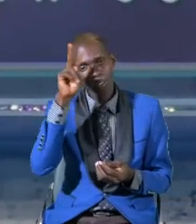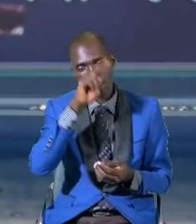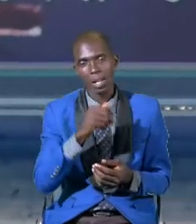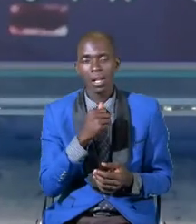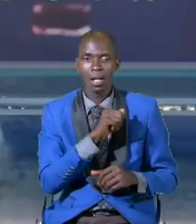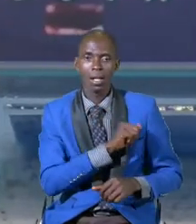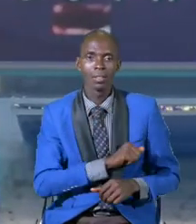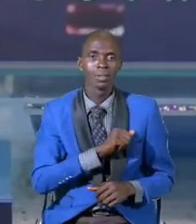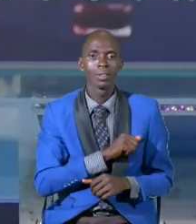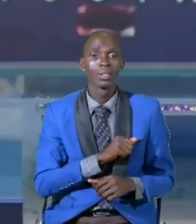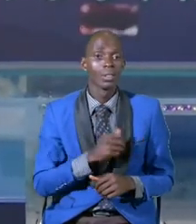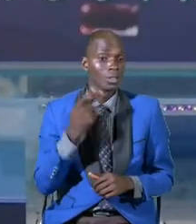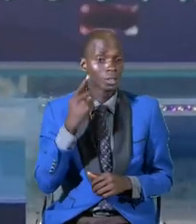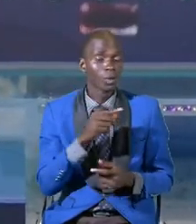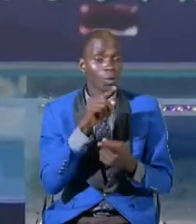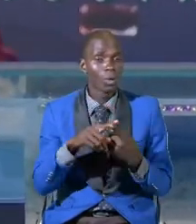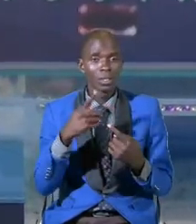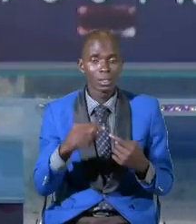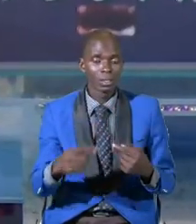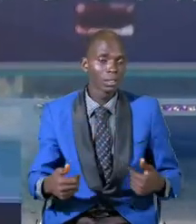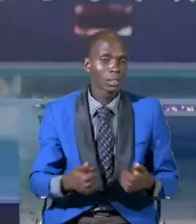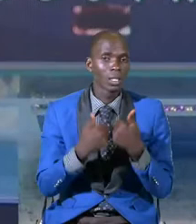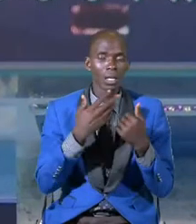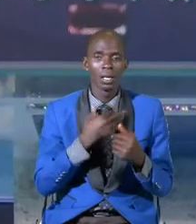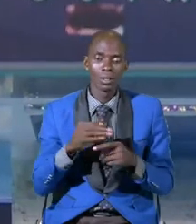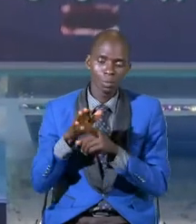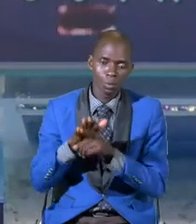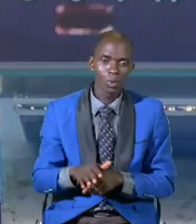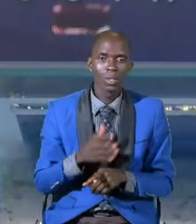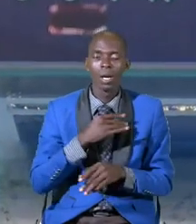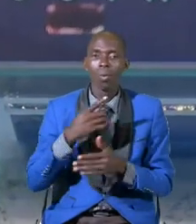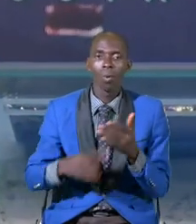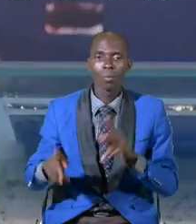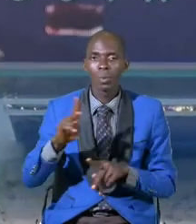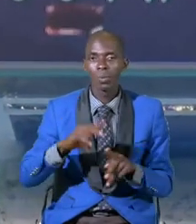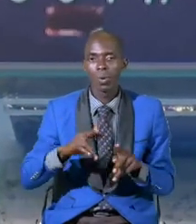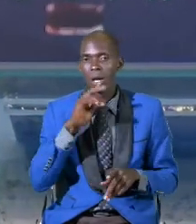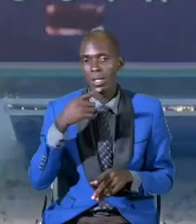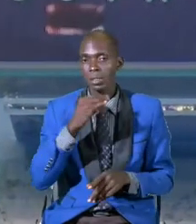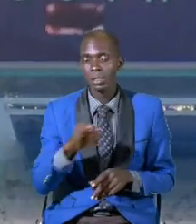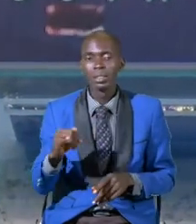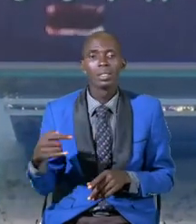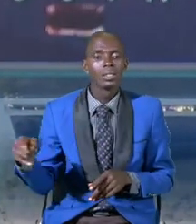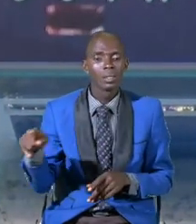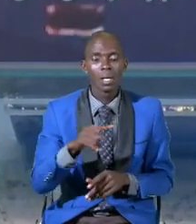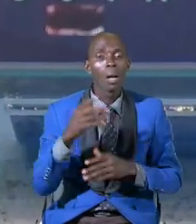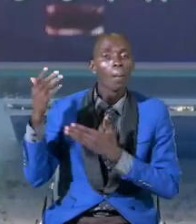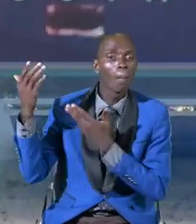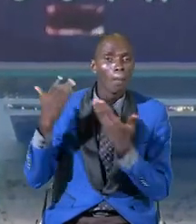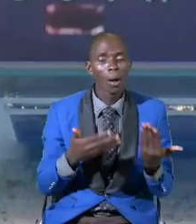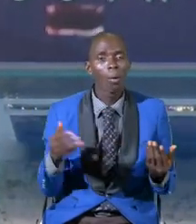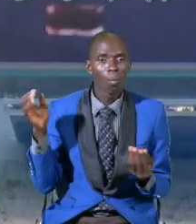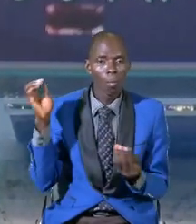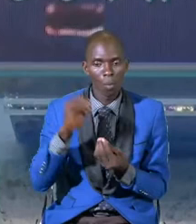the challenges and the pressure and what the people are saying, they acquire more